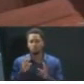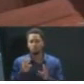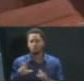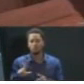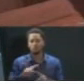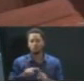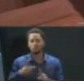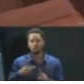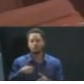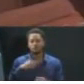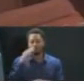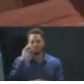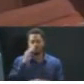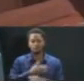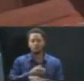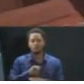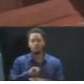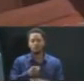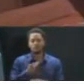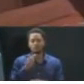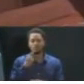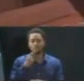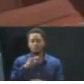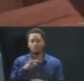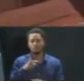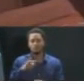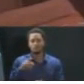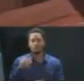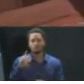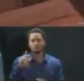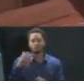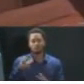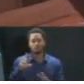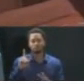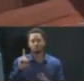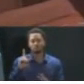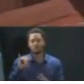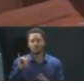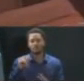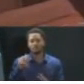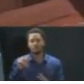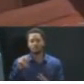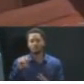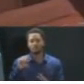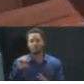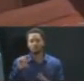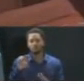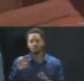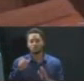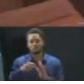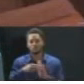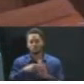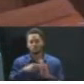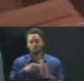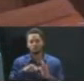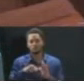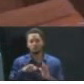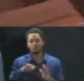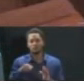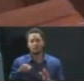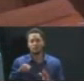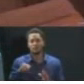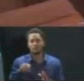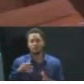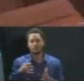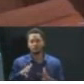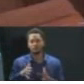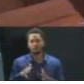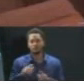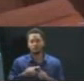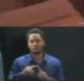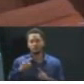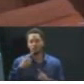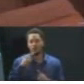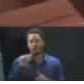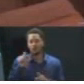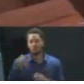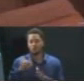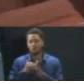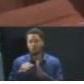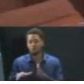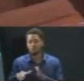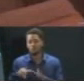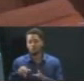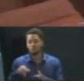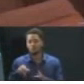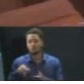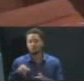because he was undiagnosed as ADD and didn't finish the test. How many other children who score low on these tests due to a